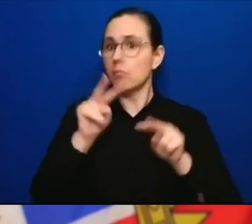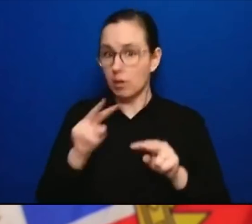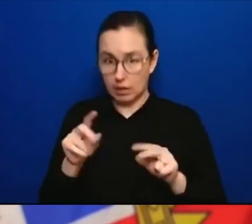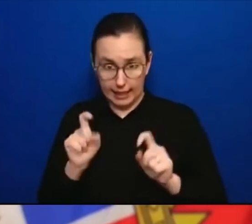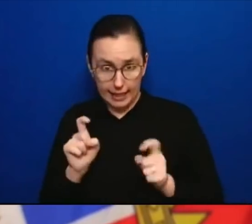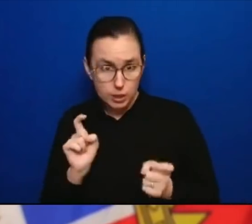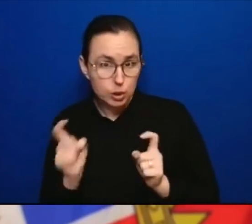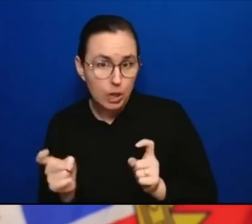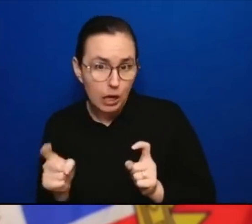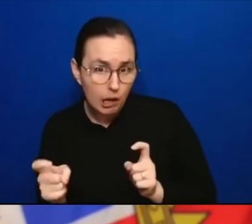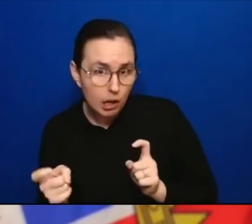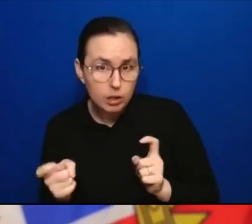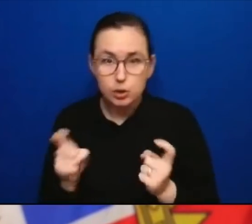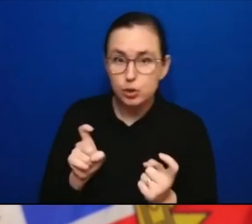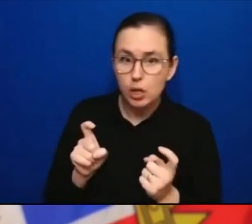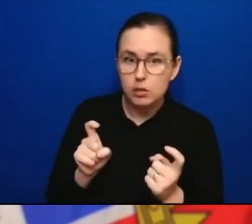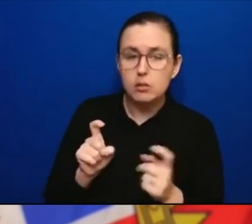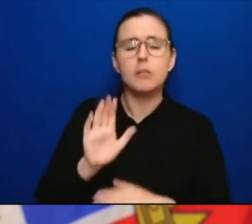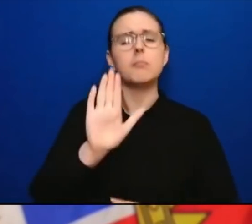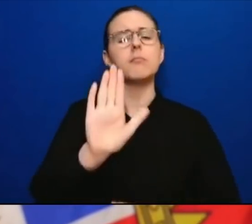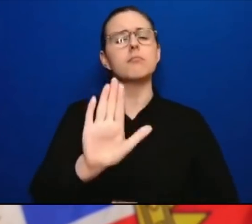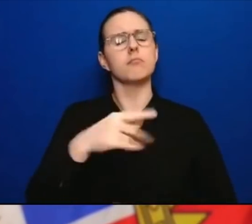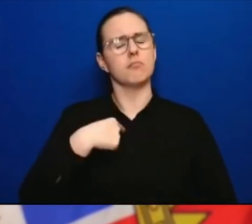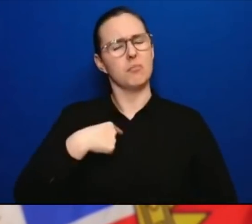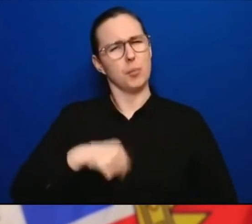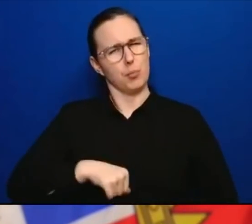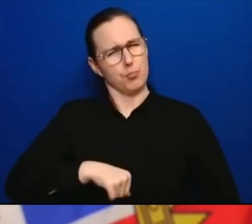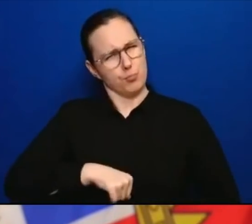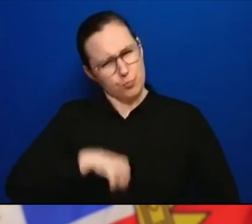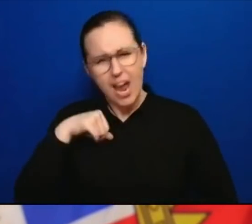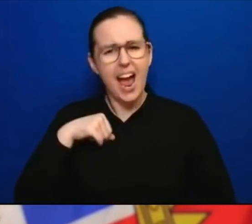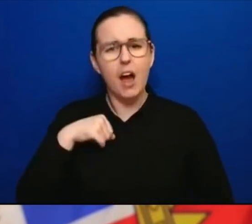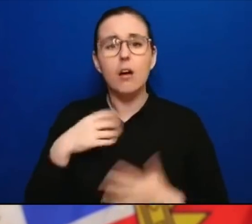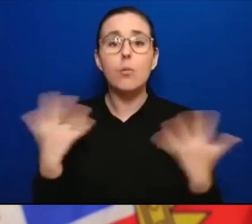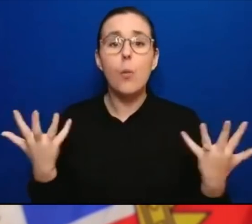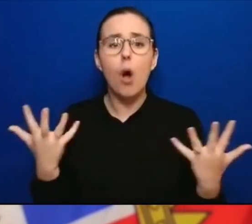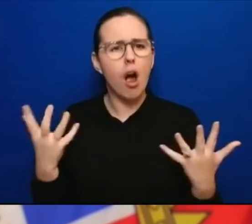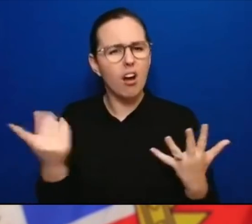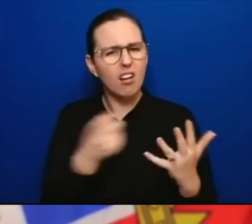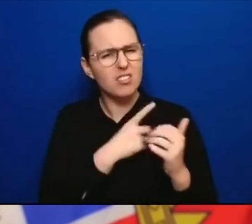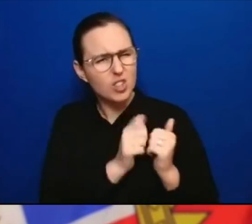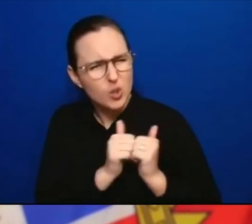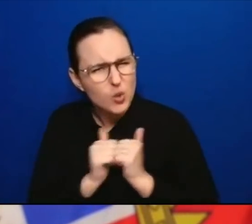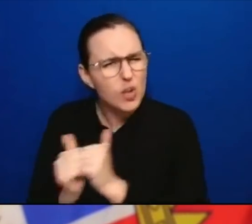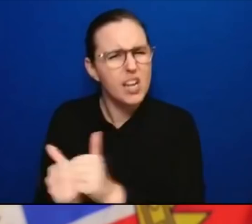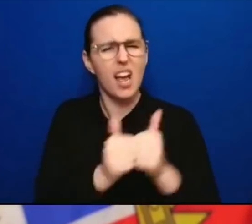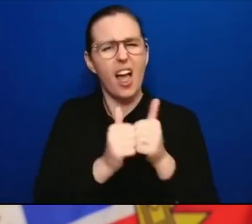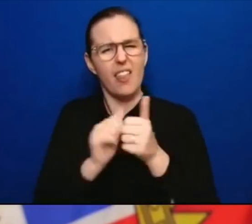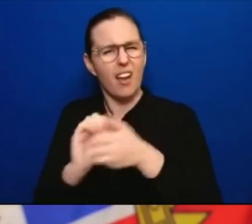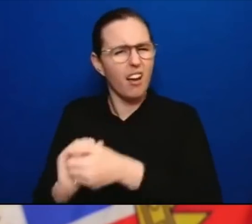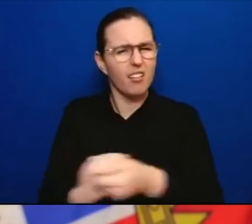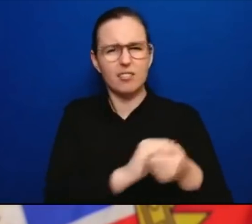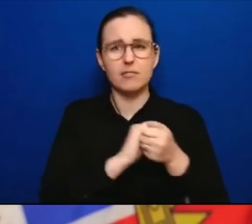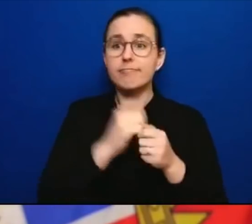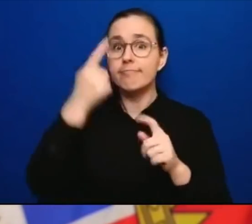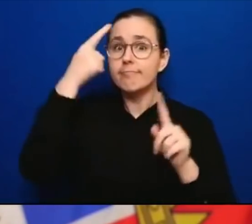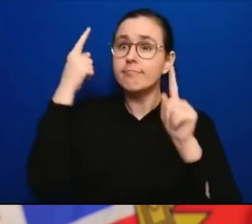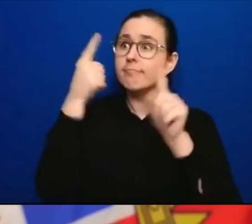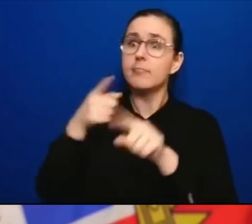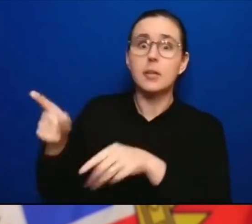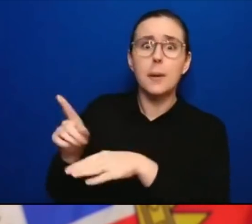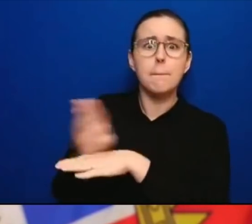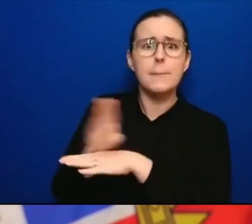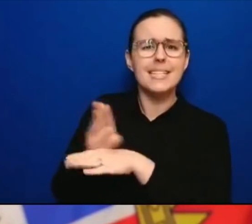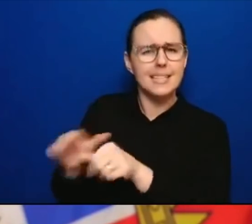we're seeing. But I also know that we are very proud at how we are working together to keep our businesses open across the board,